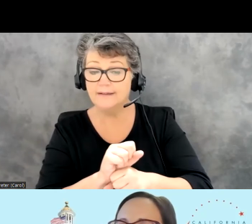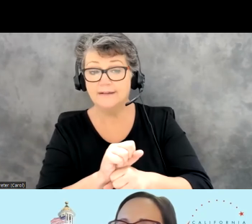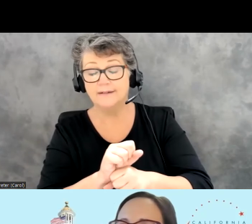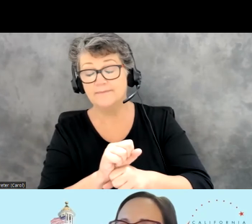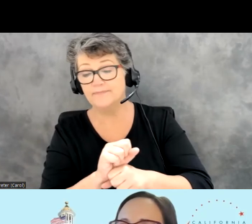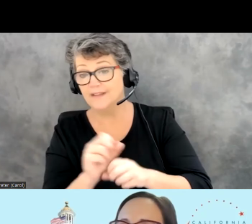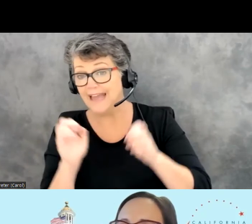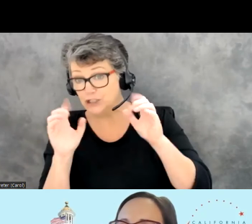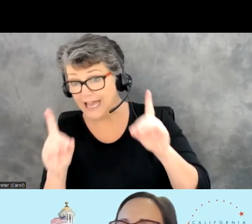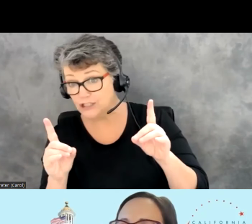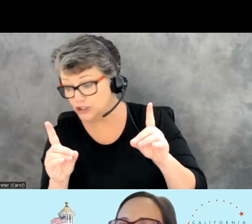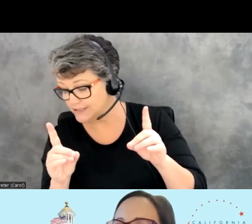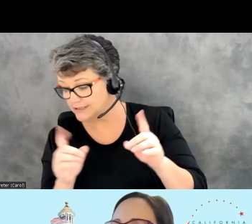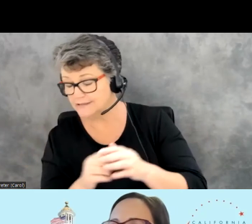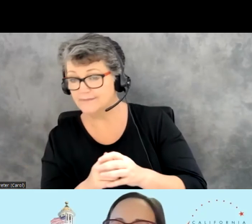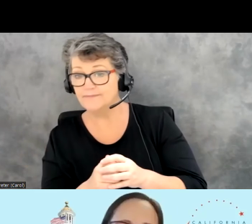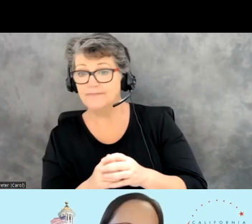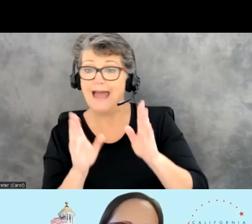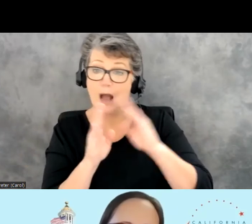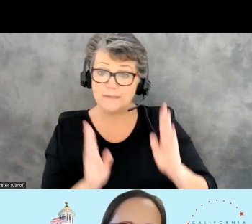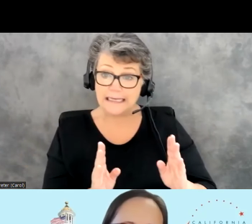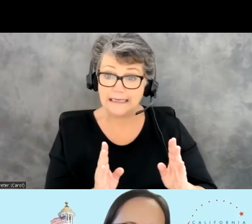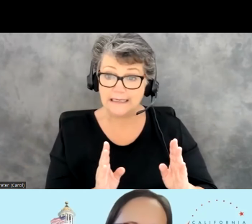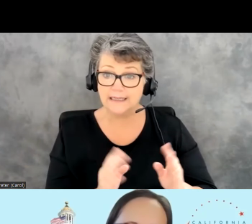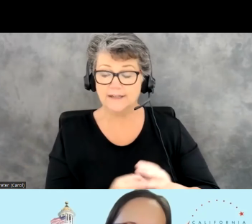do with education, having to do with housing,